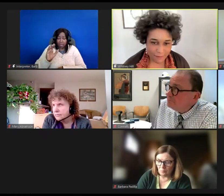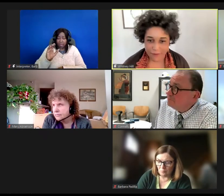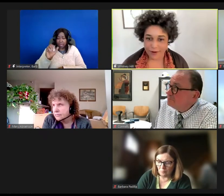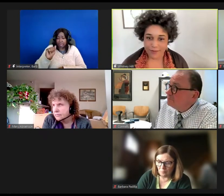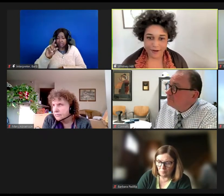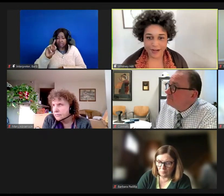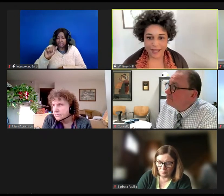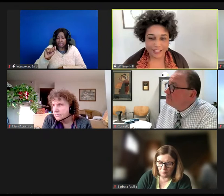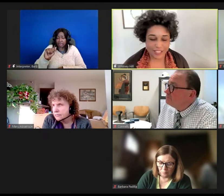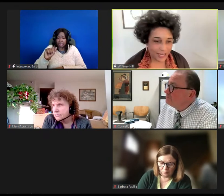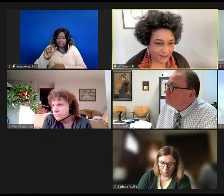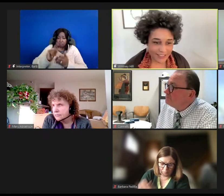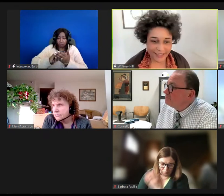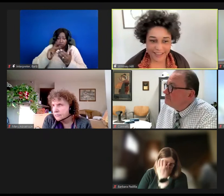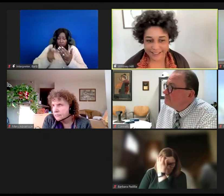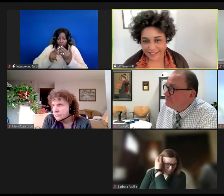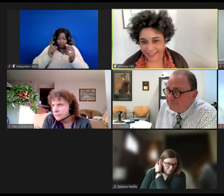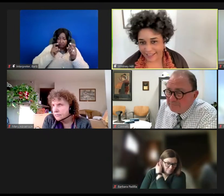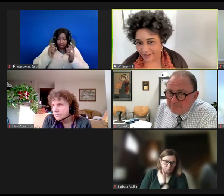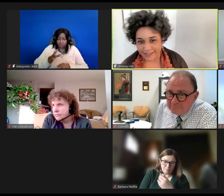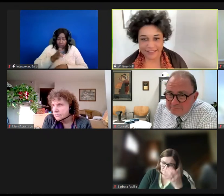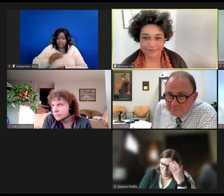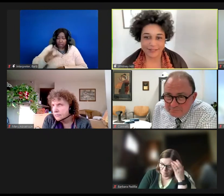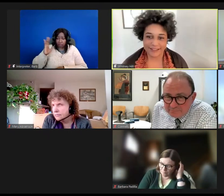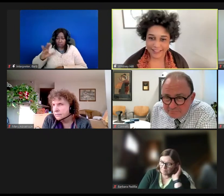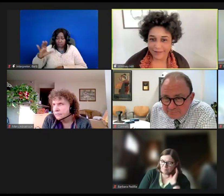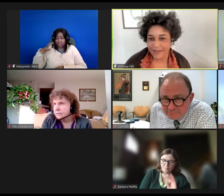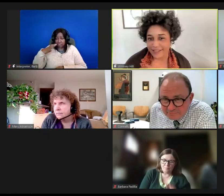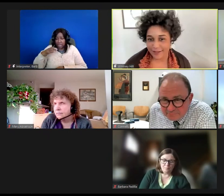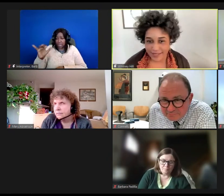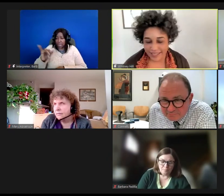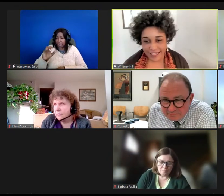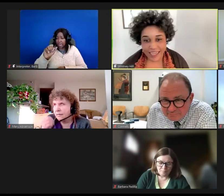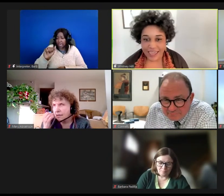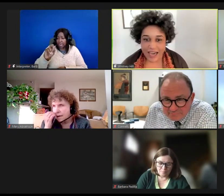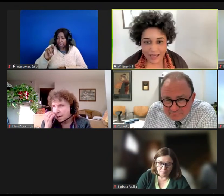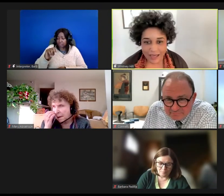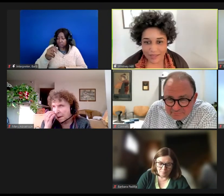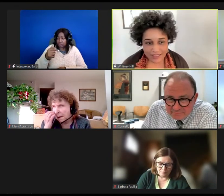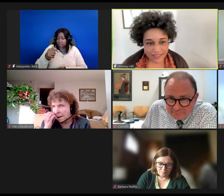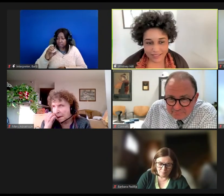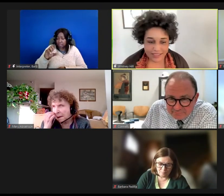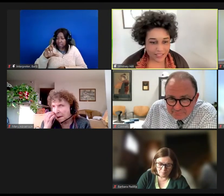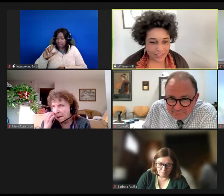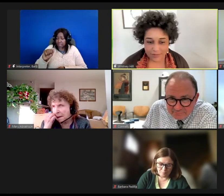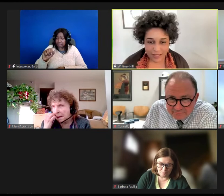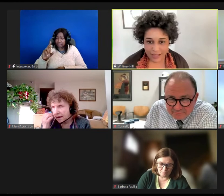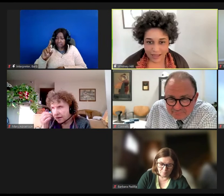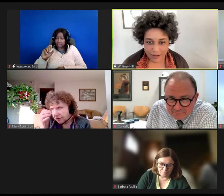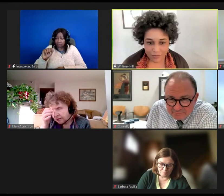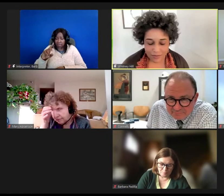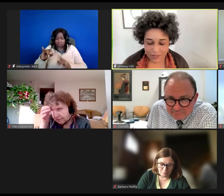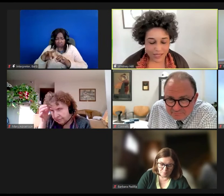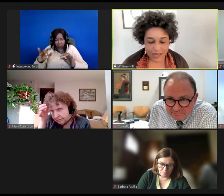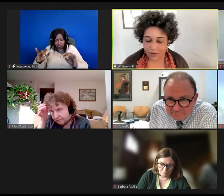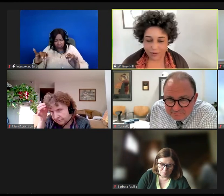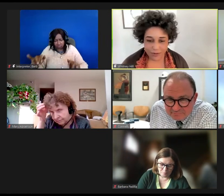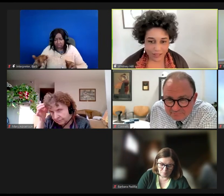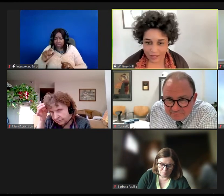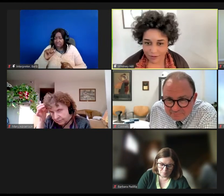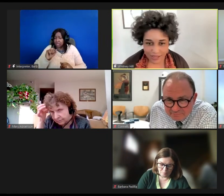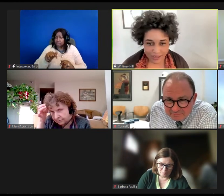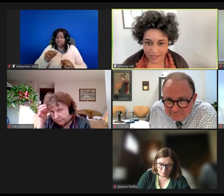the former chairs like Angela Davis and Michelle Lee, among so many. This has just been just